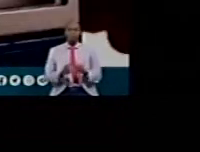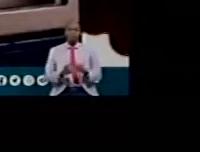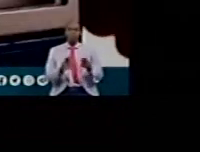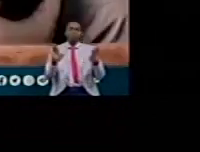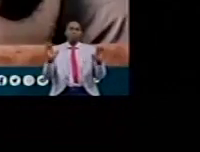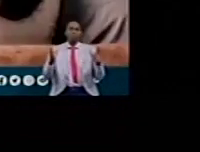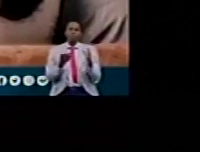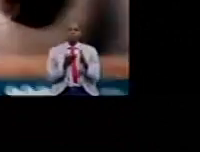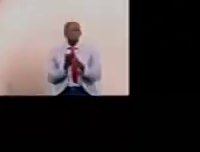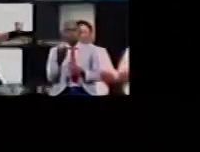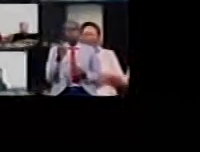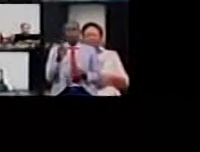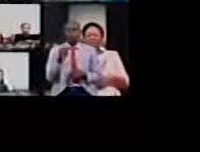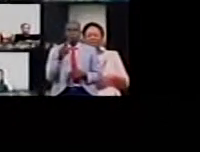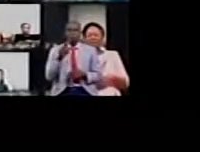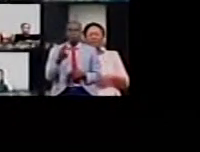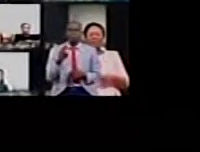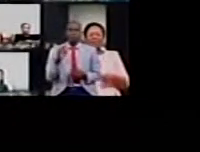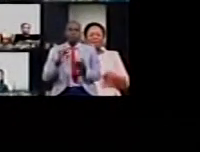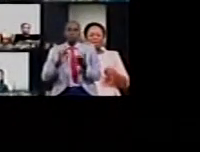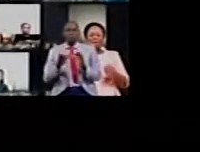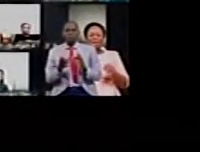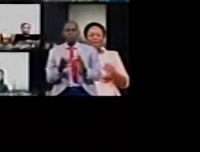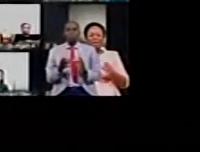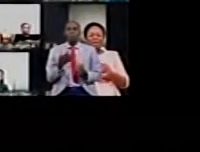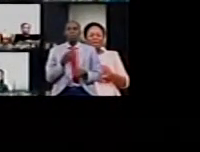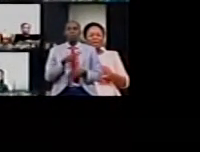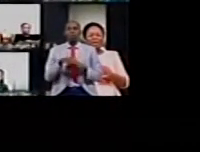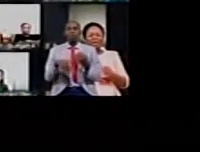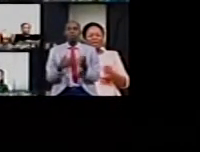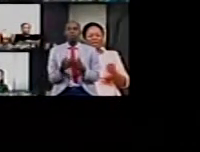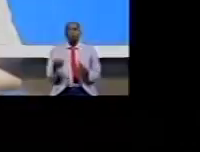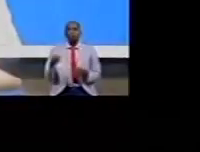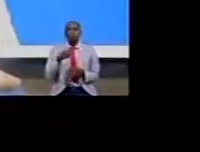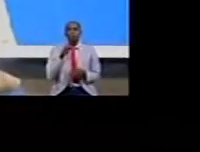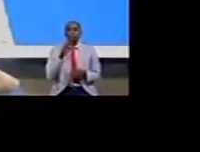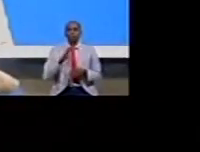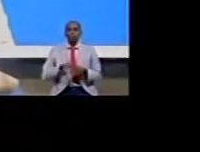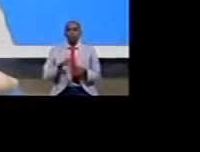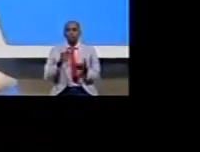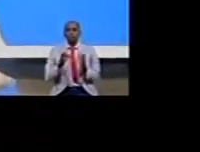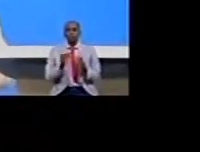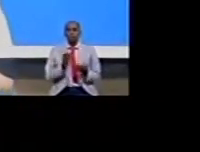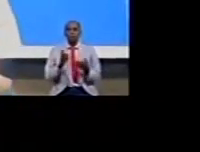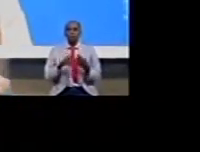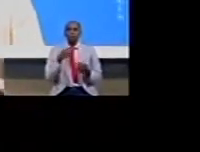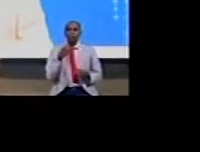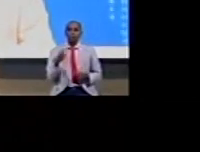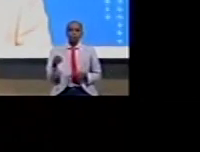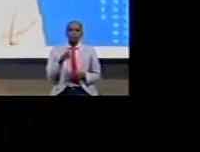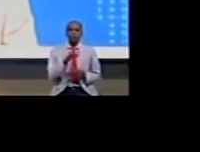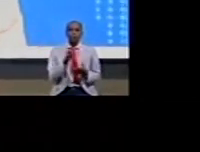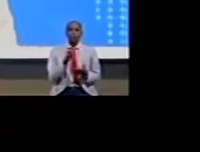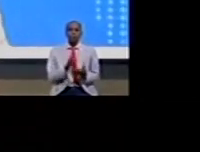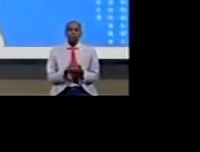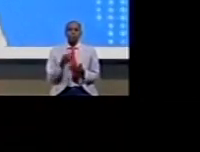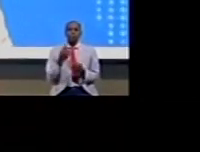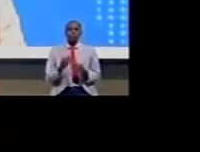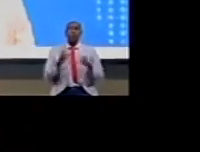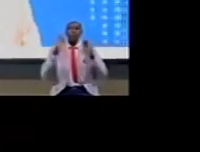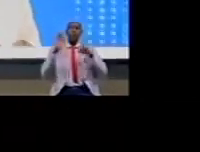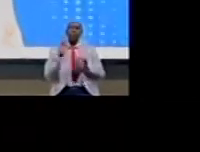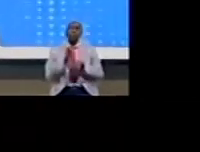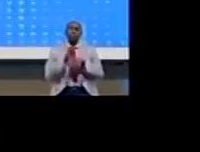radio, and television. And all those who are online, I want to tell you that the miracle